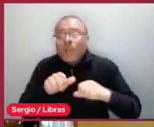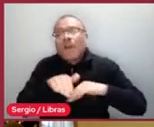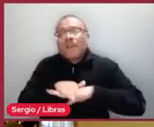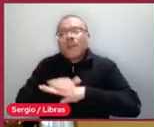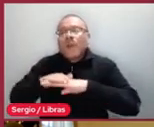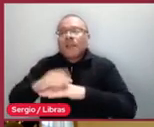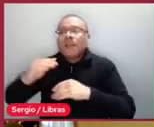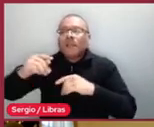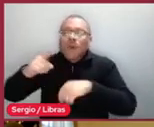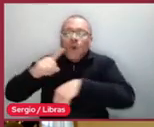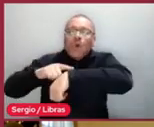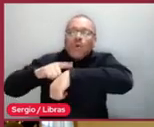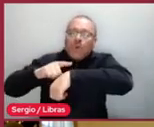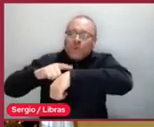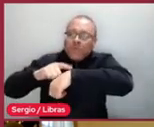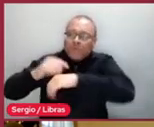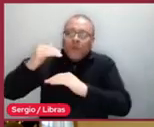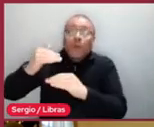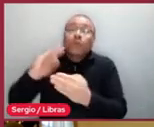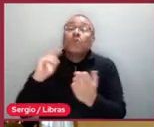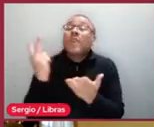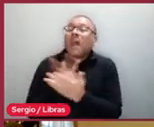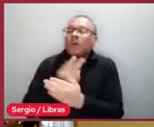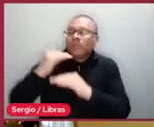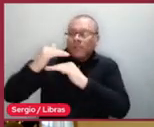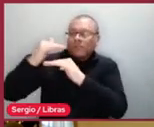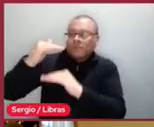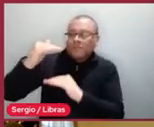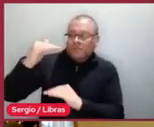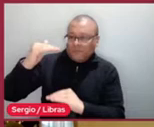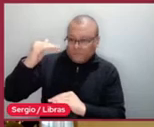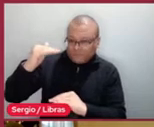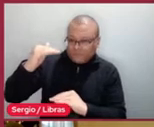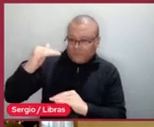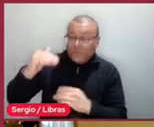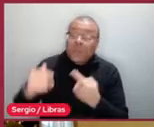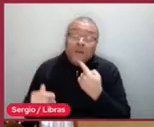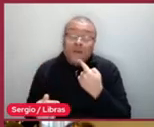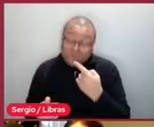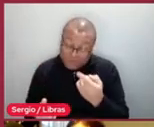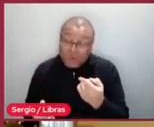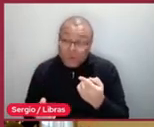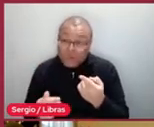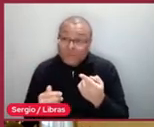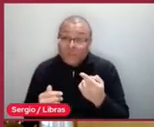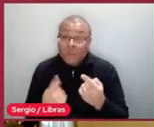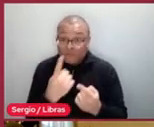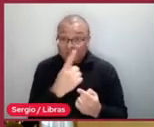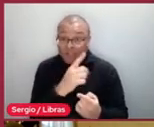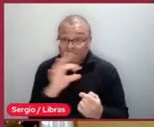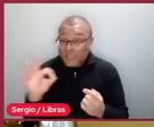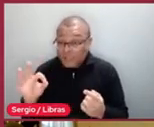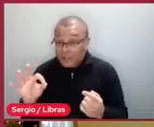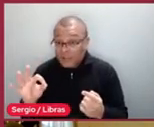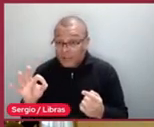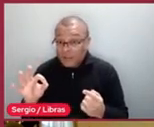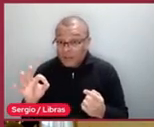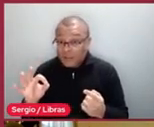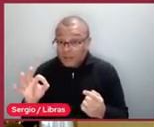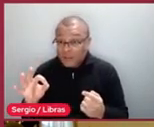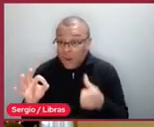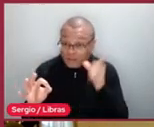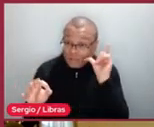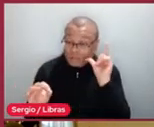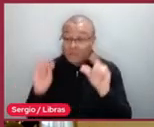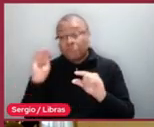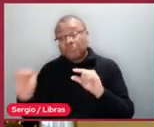snapshot and sum everything. So suppose I get like, okay, so the user had 100 yesterday. So